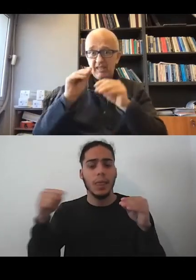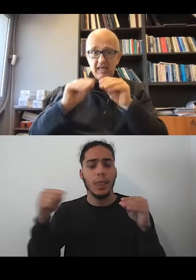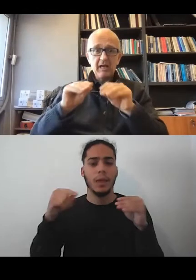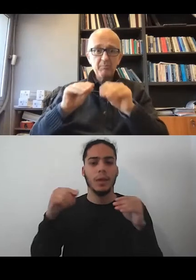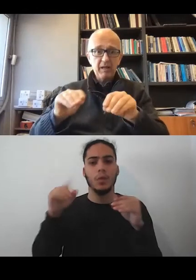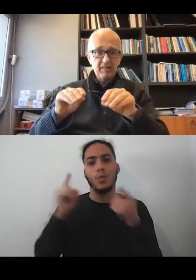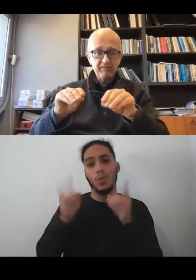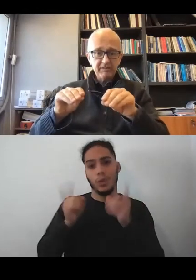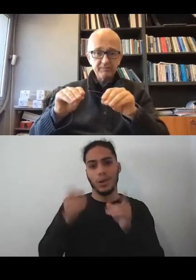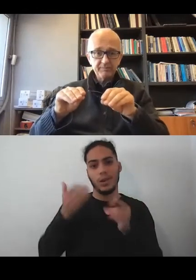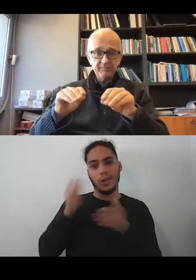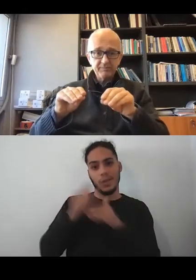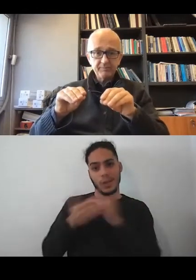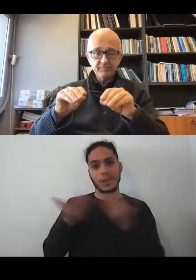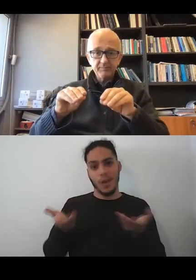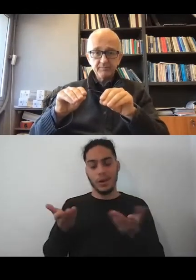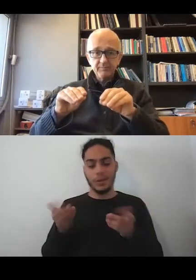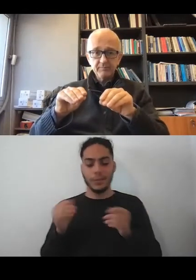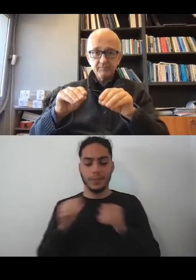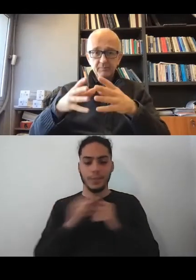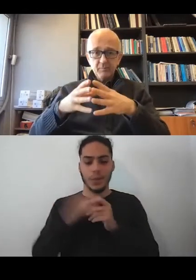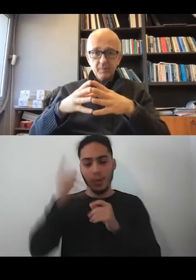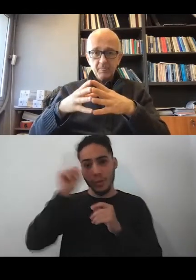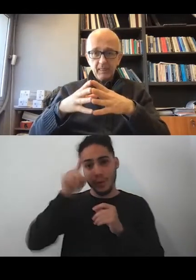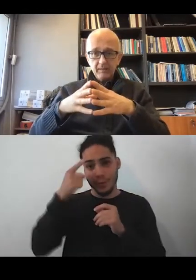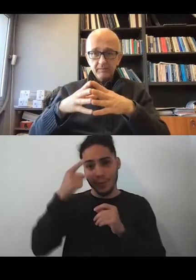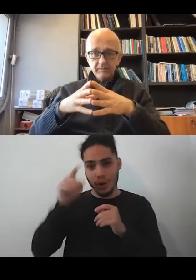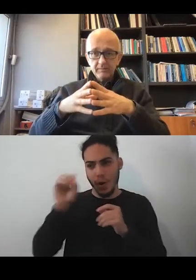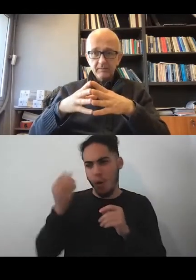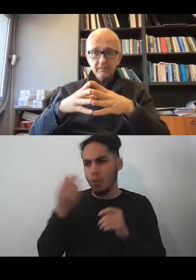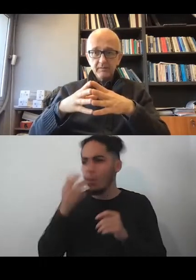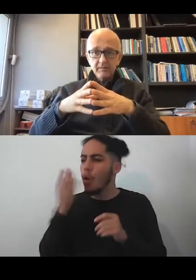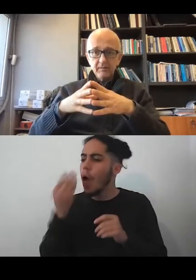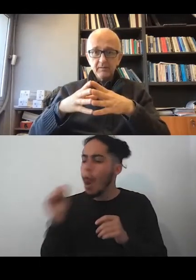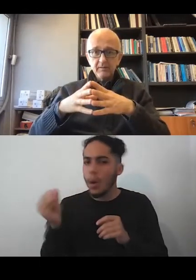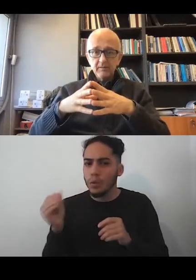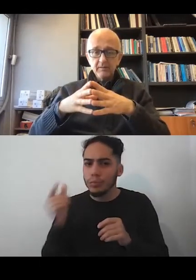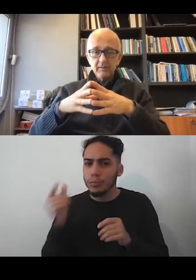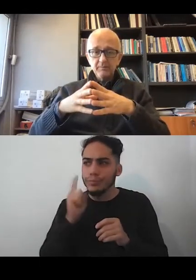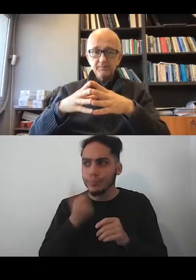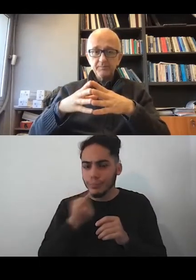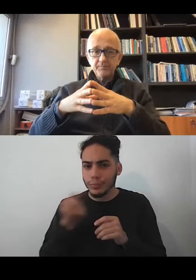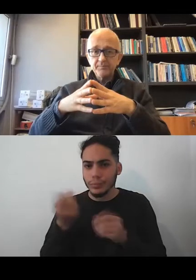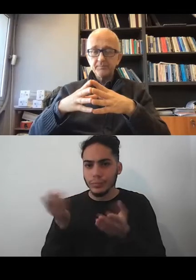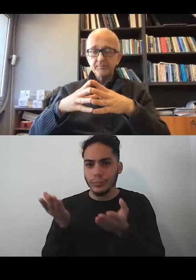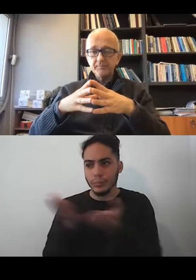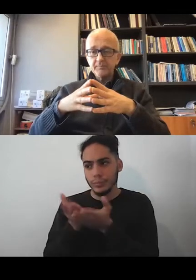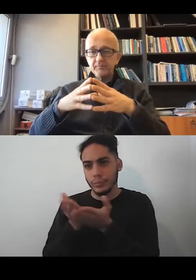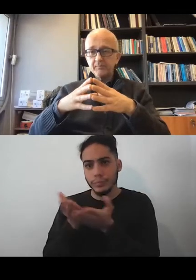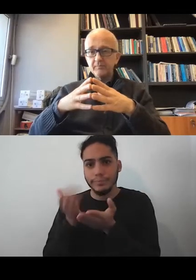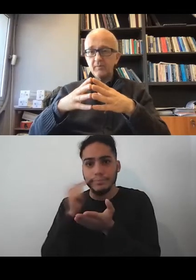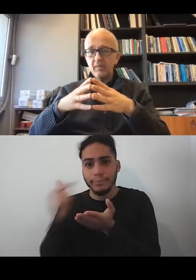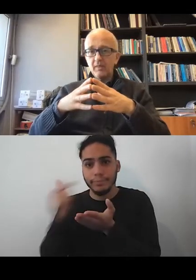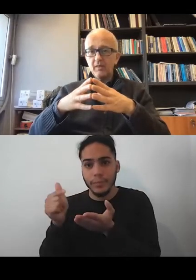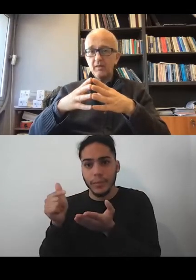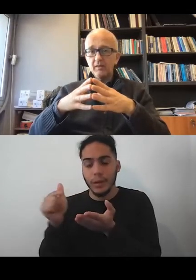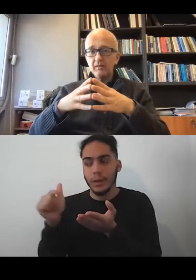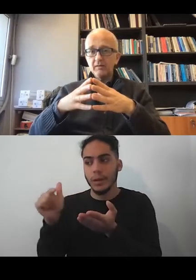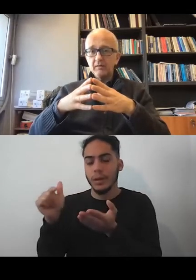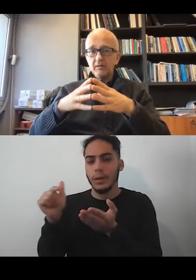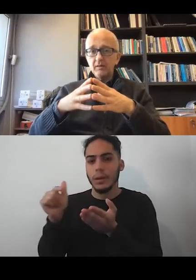teacher or a student of special education will not be taught